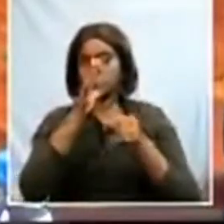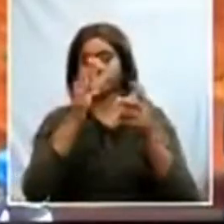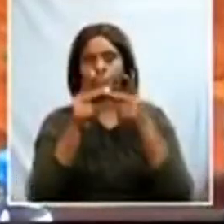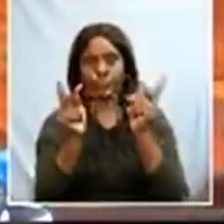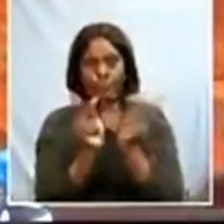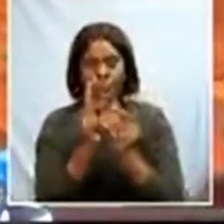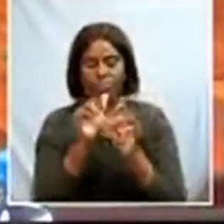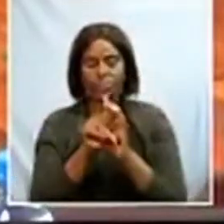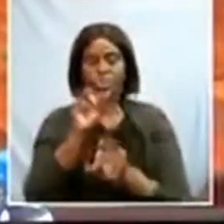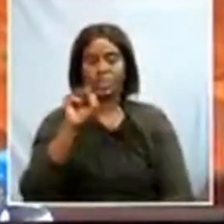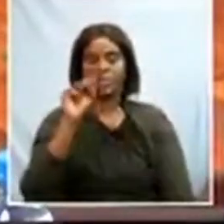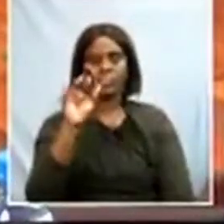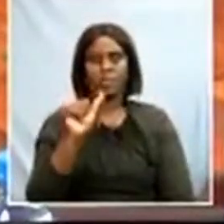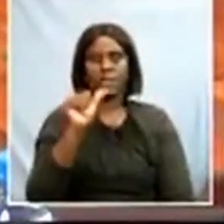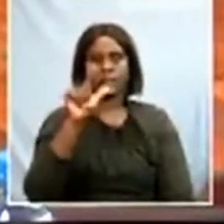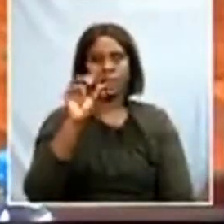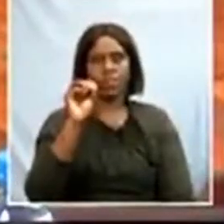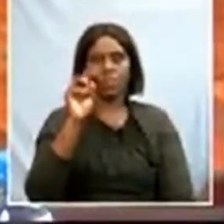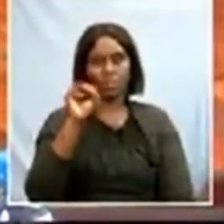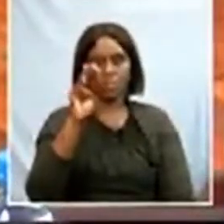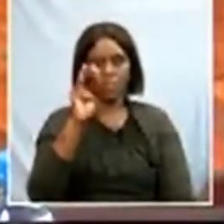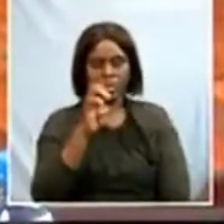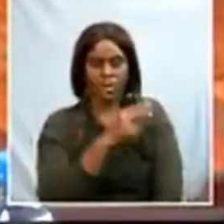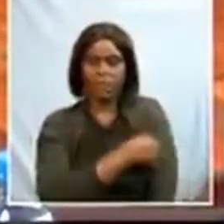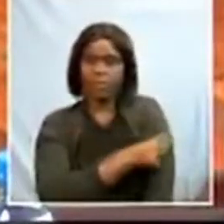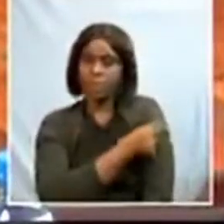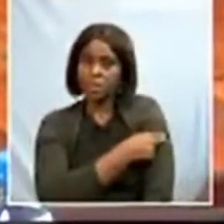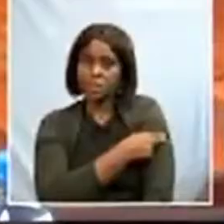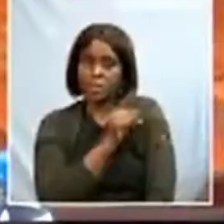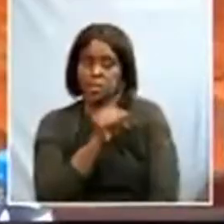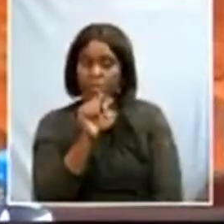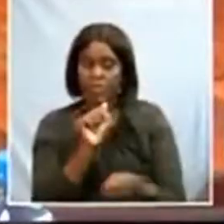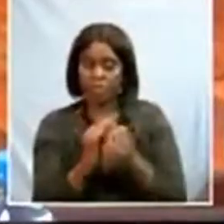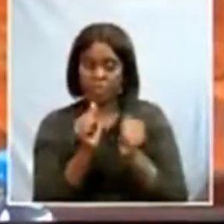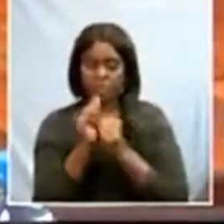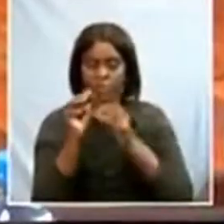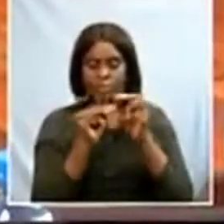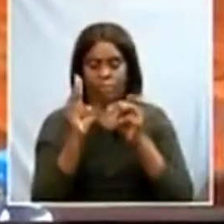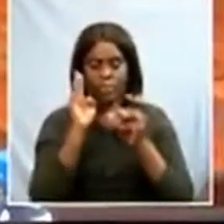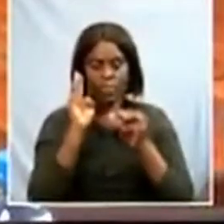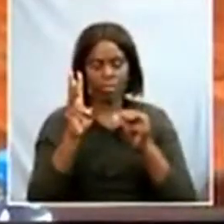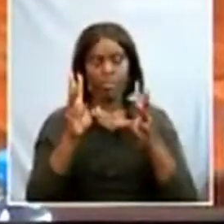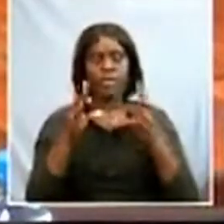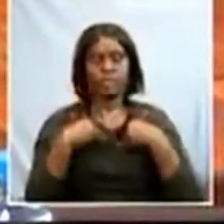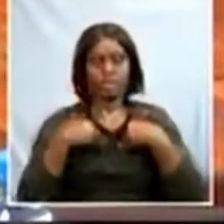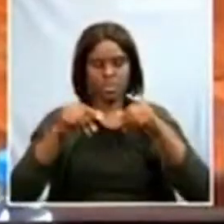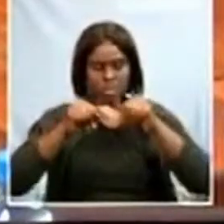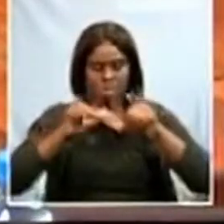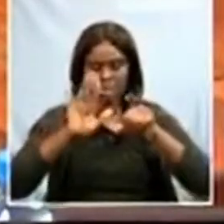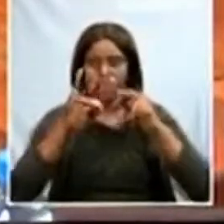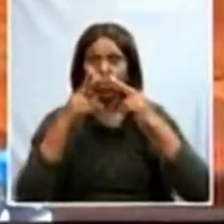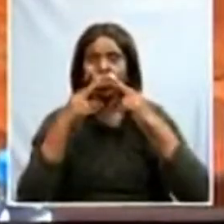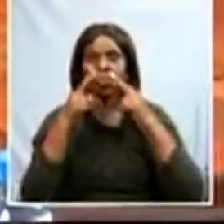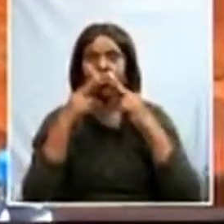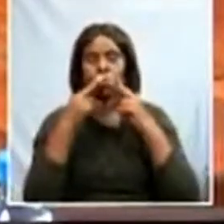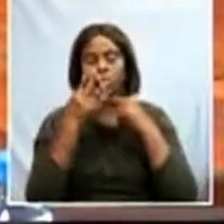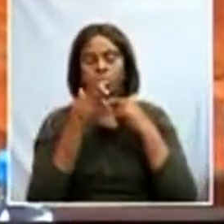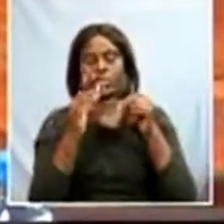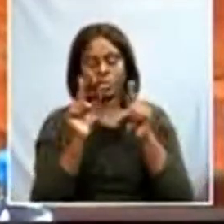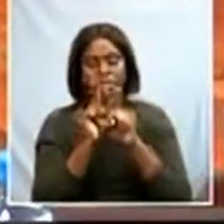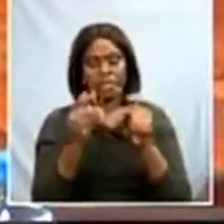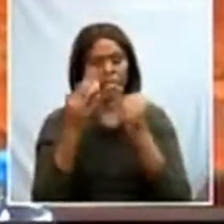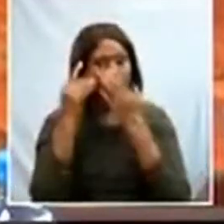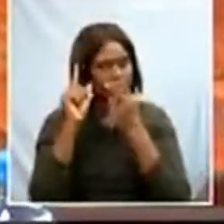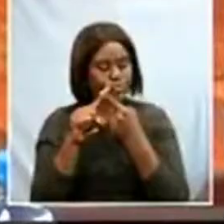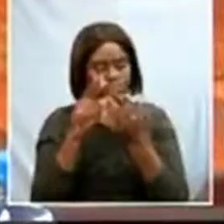the Malombe Rural Health Center. Cause of query, management acknowledges the auditor's findings and wishes